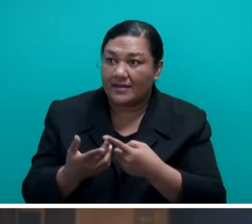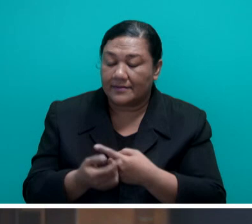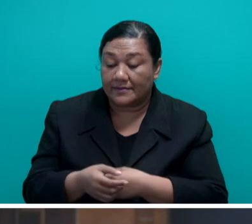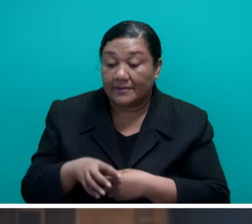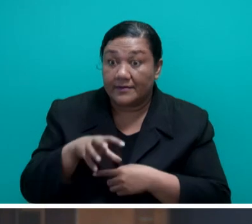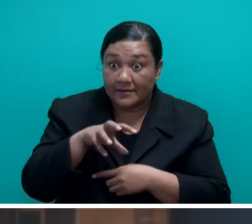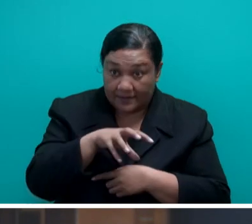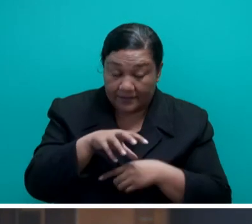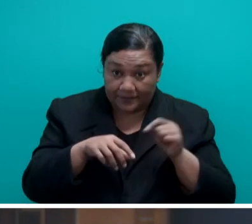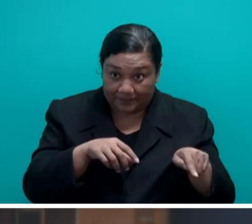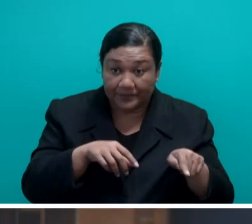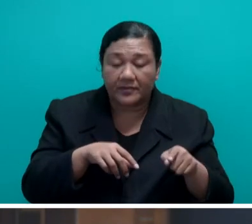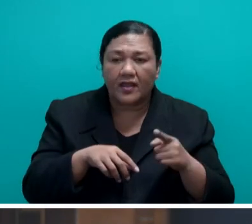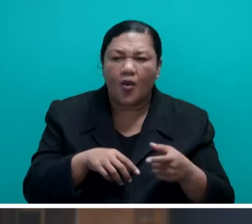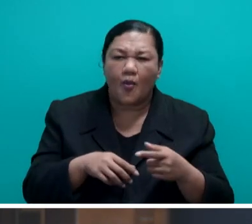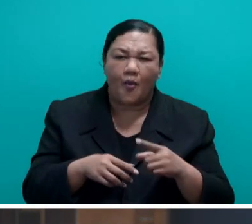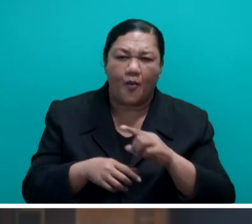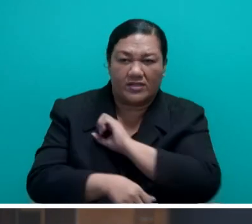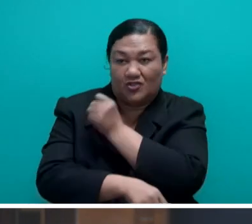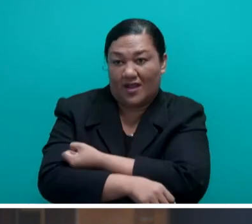strengthen the local shipbuilding industry.